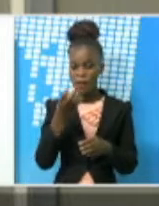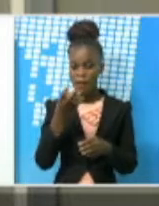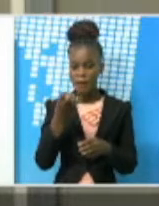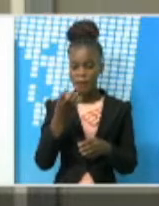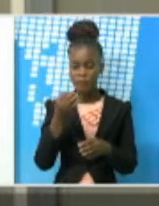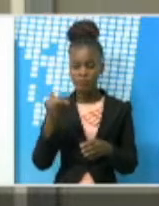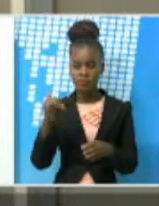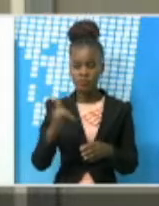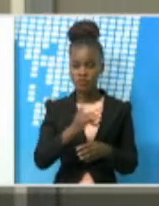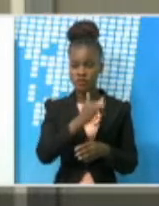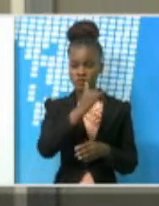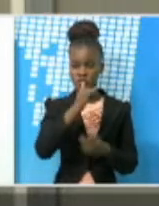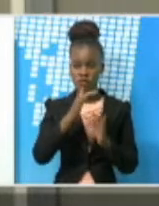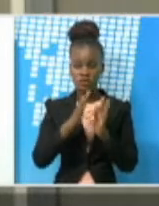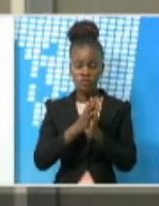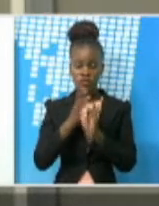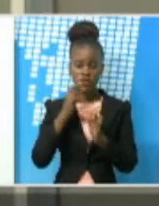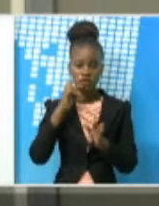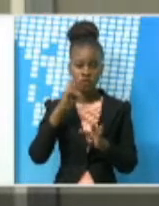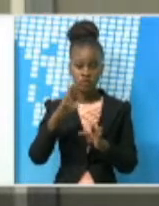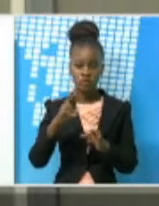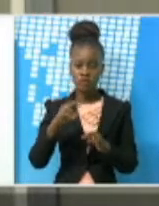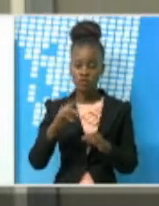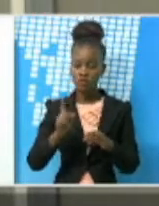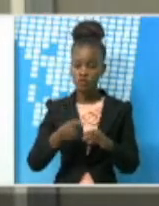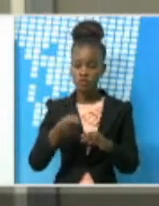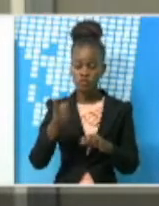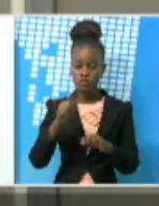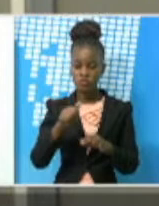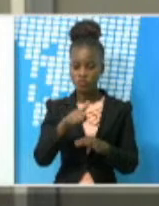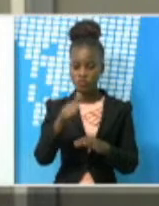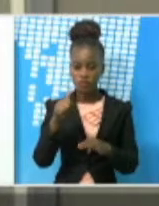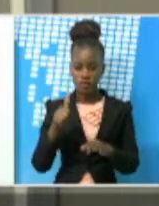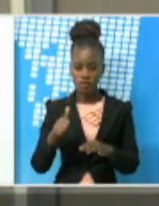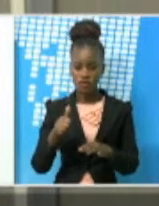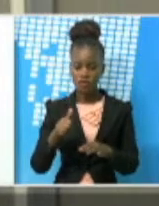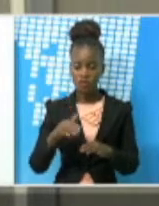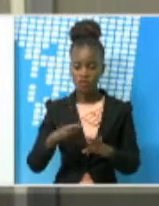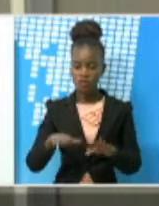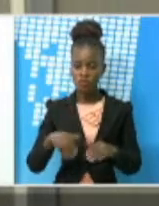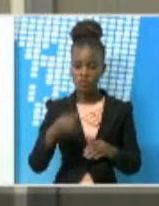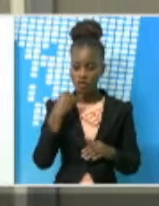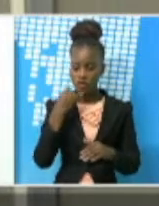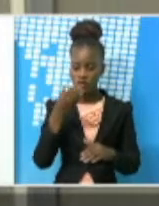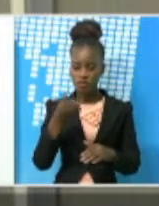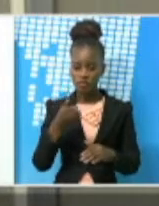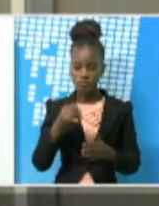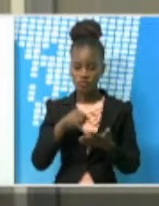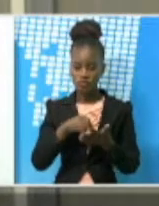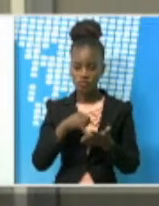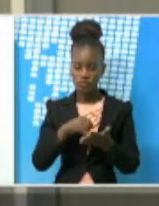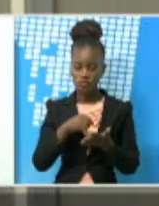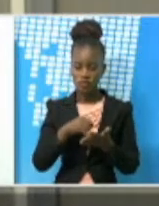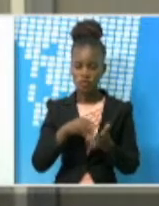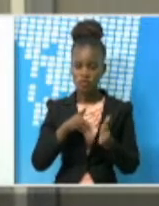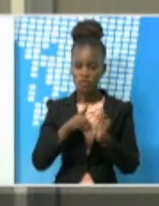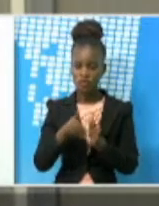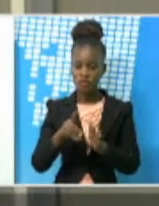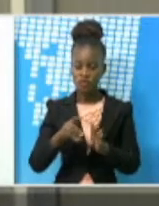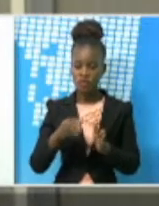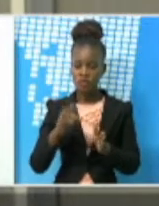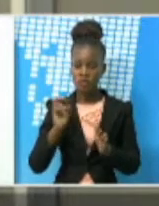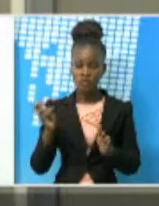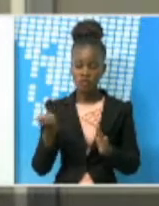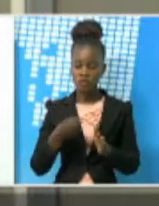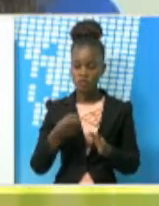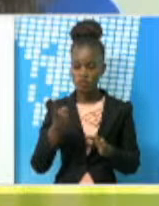substitution. And then the other criteria that we look at is it developing our local content?